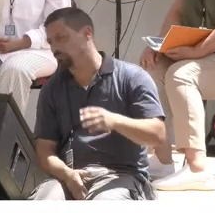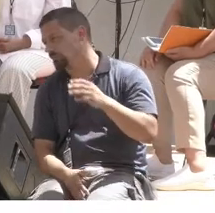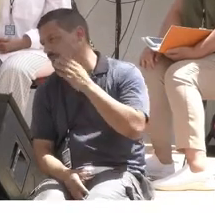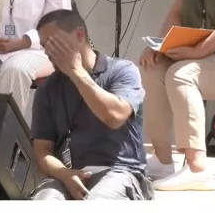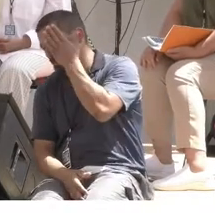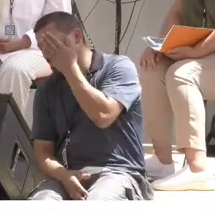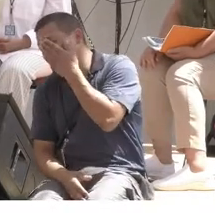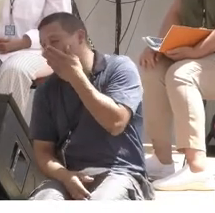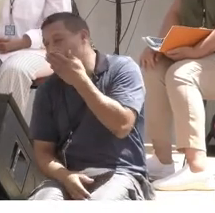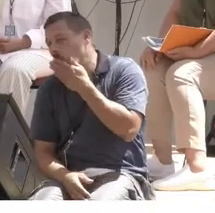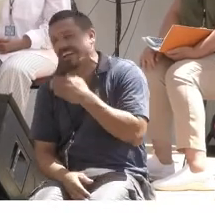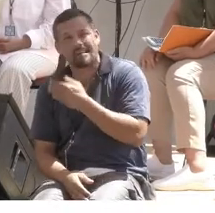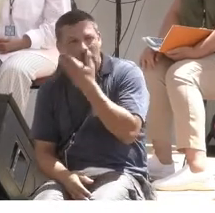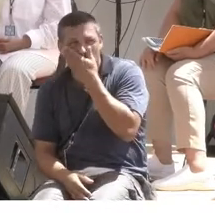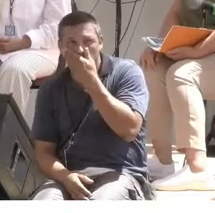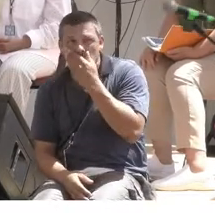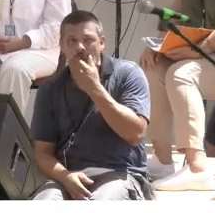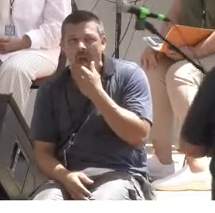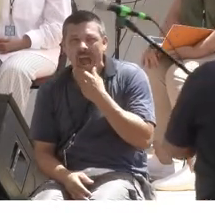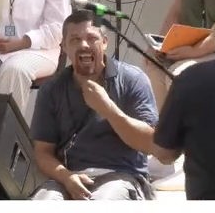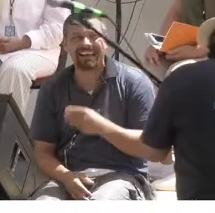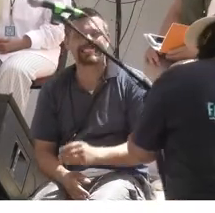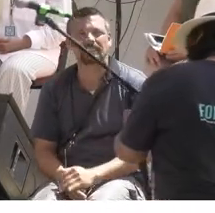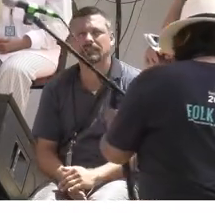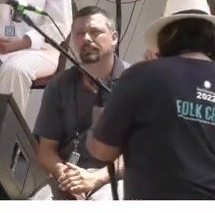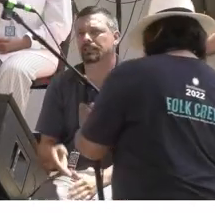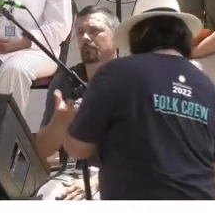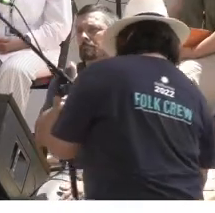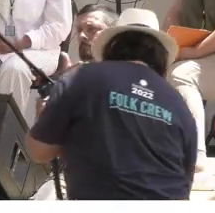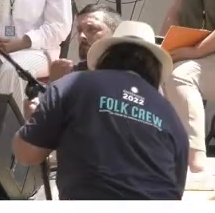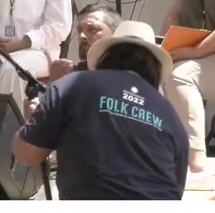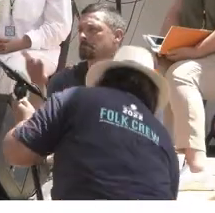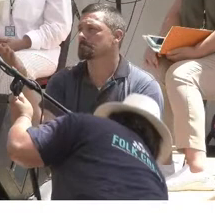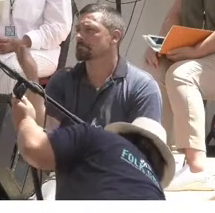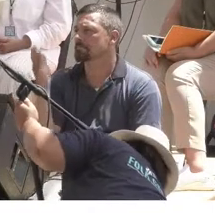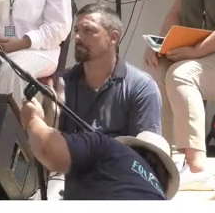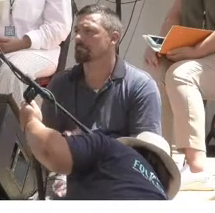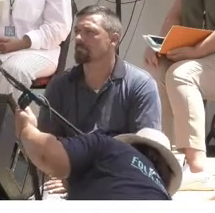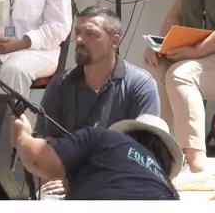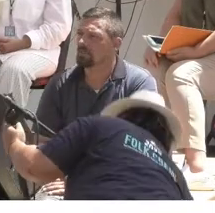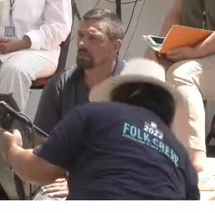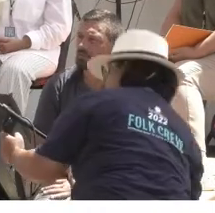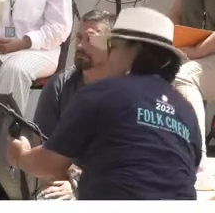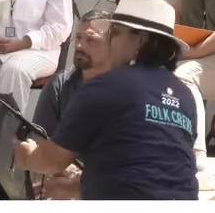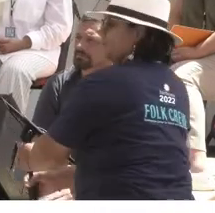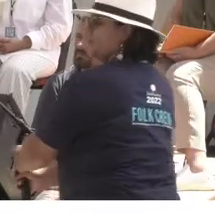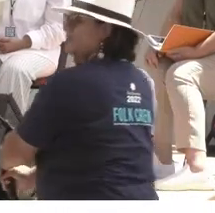Shout it out. We've got a microphone even.